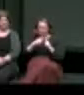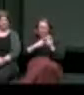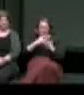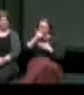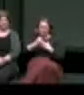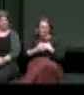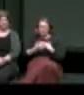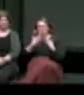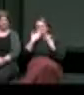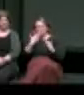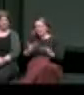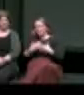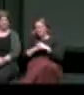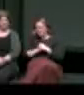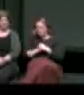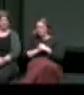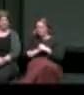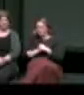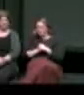project. Thank you.